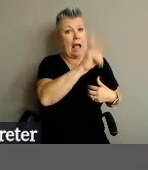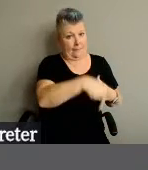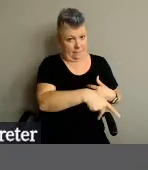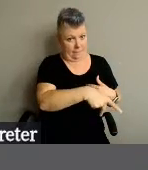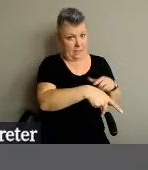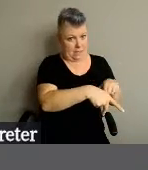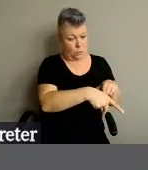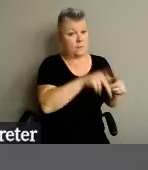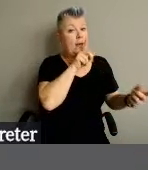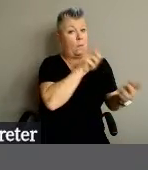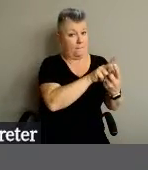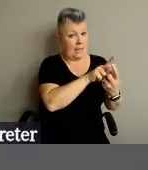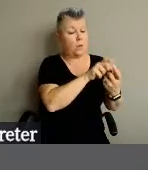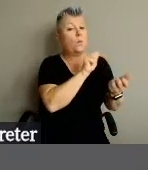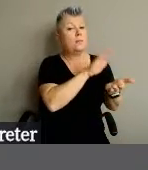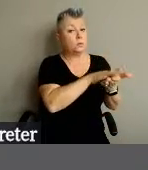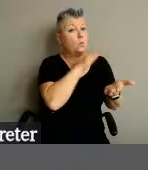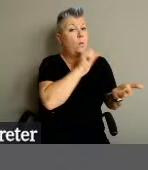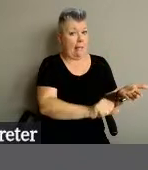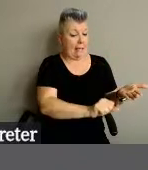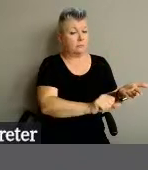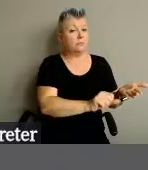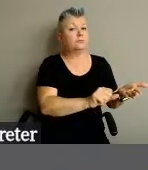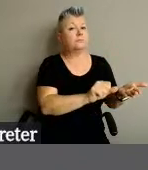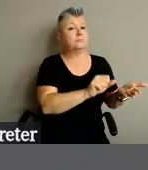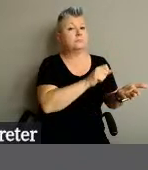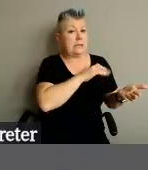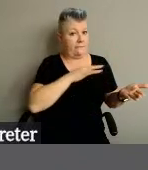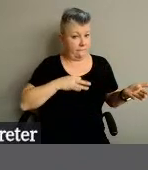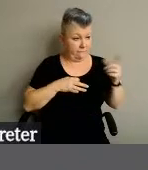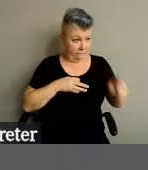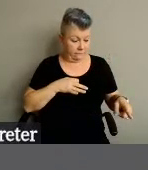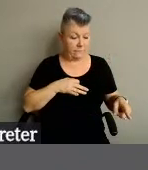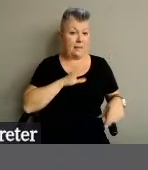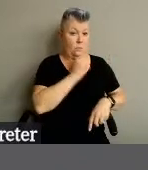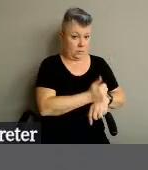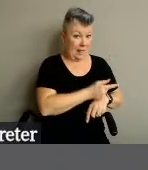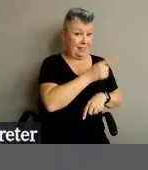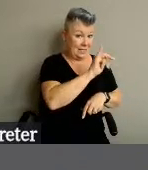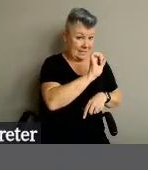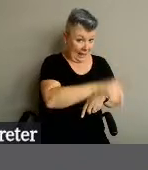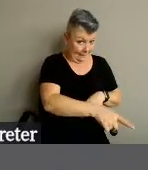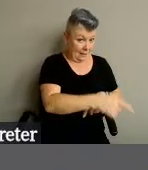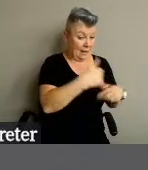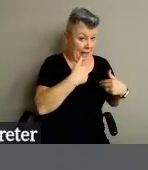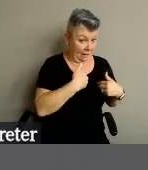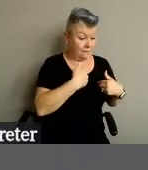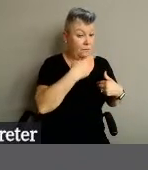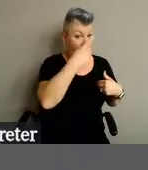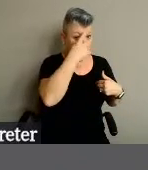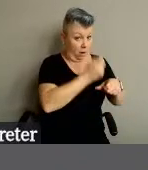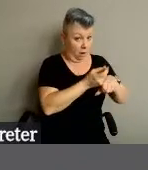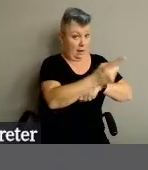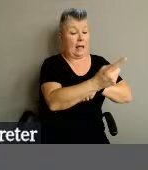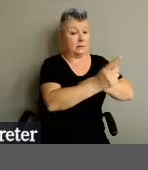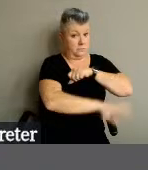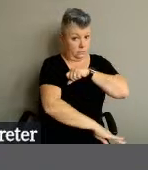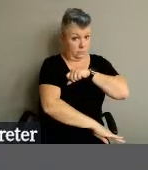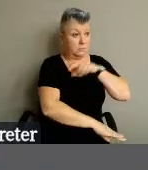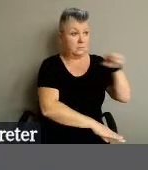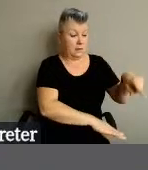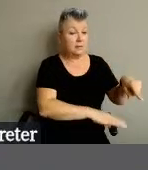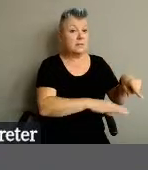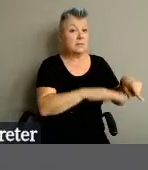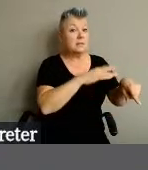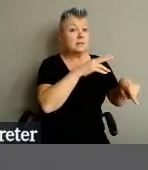will meet with those school-age counterparts, and they will establish this is the IEP that you will have starting next August. So they will continue to work on their